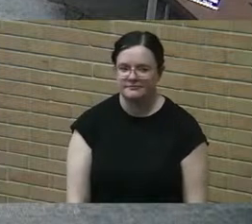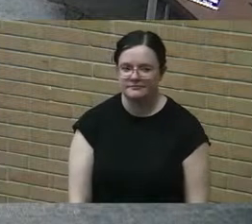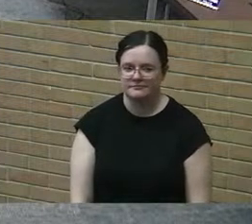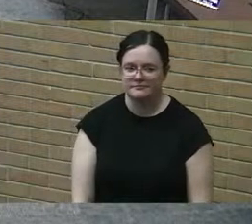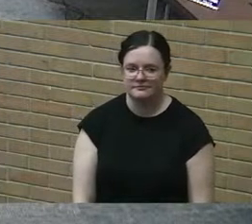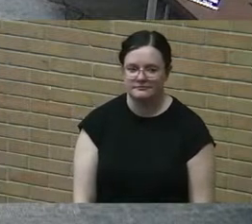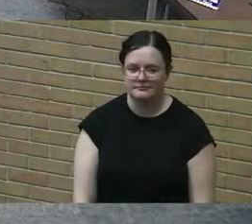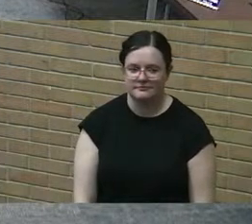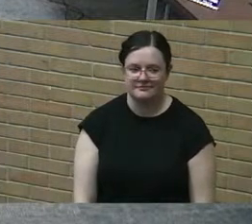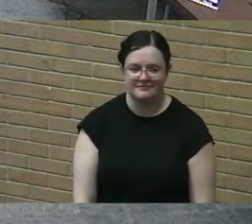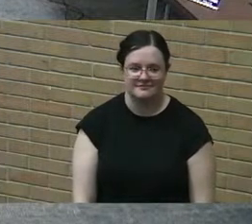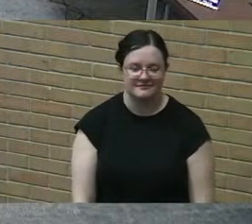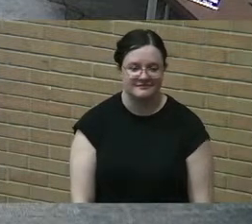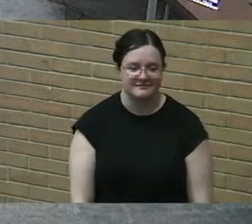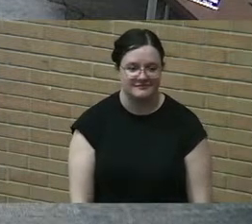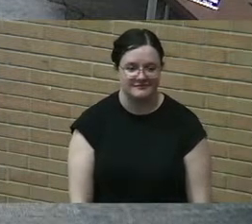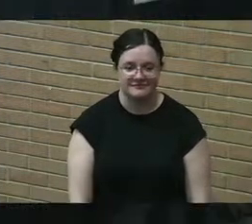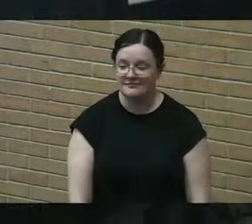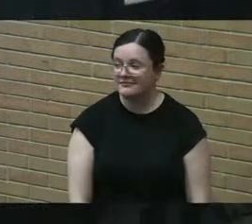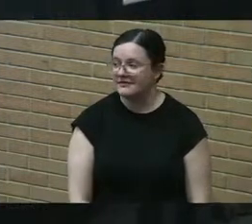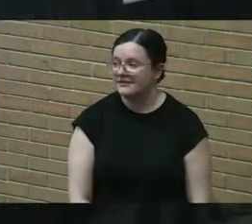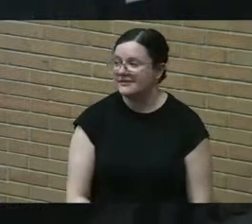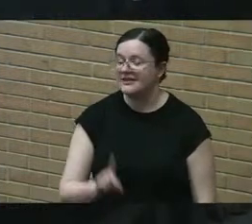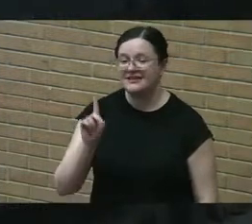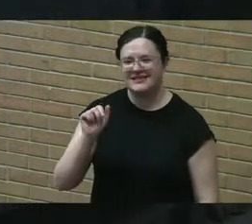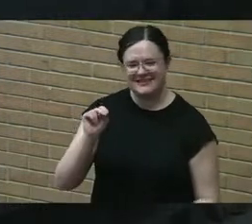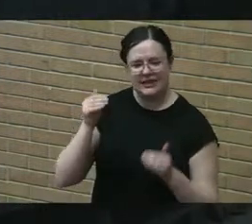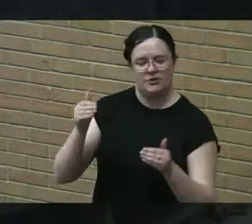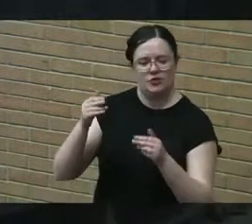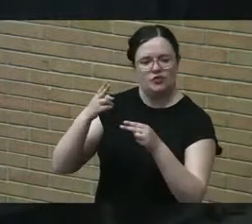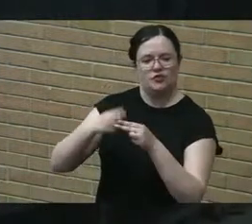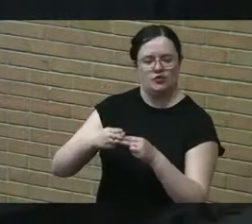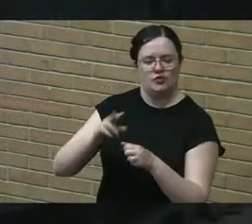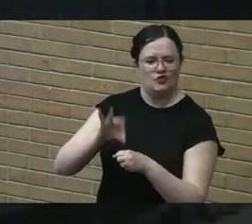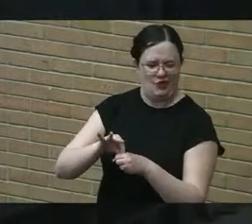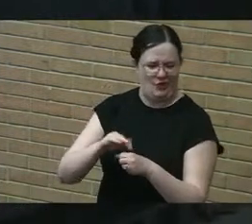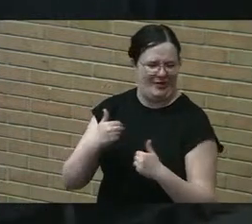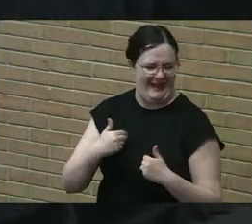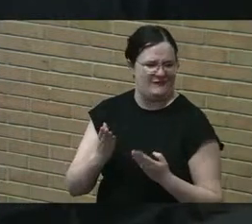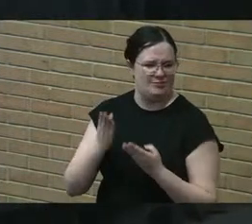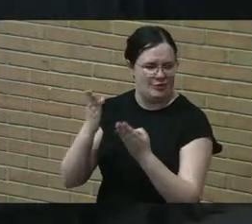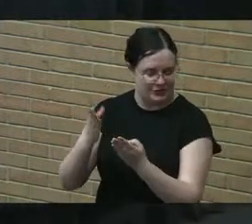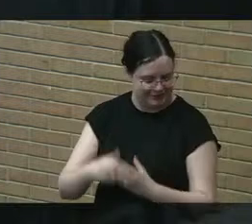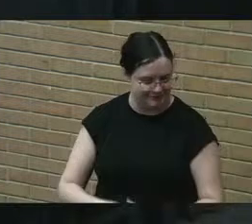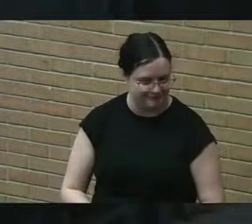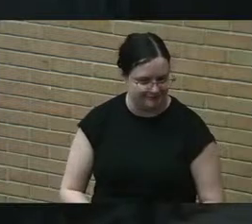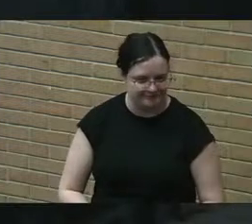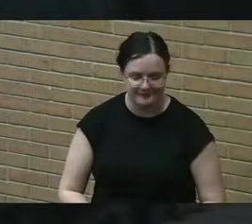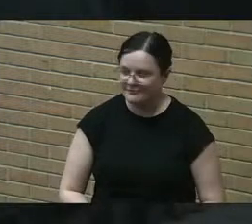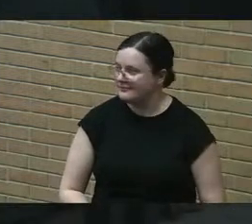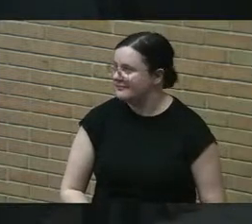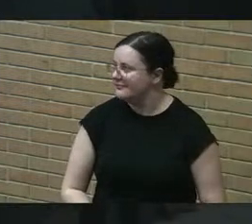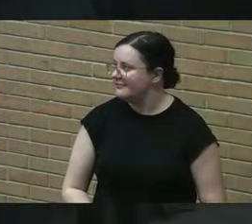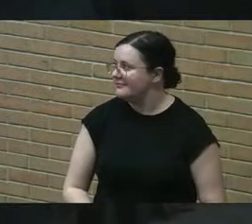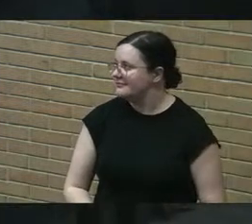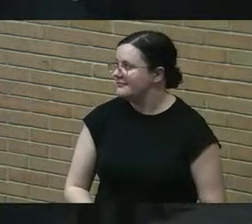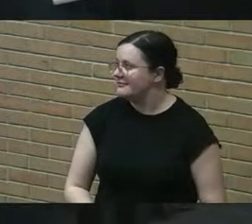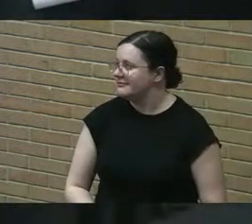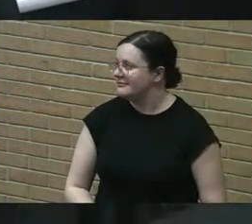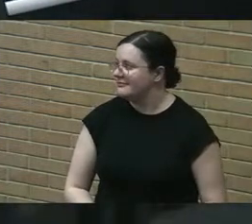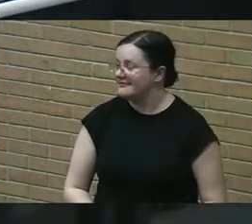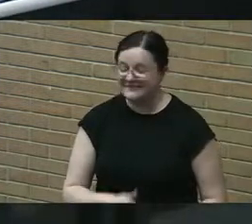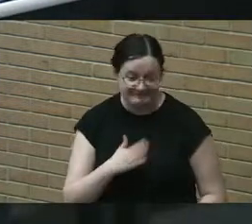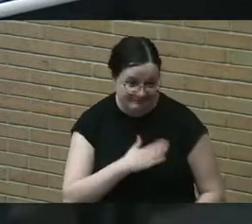I'm sorry, we need, Dan, please call the roll. We have a motion on the floor. Please, please,